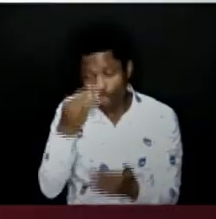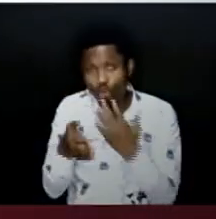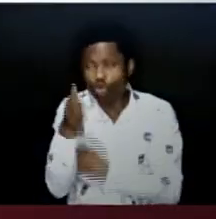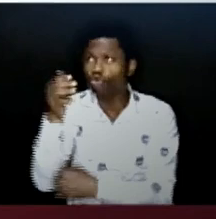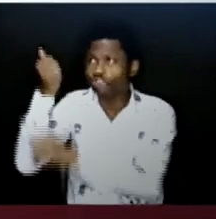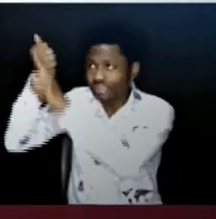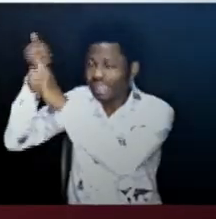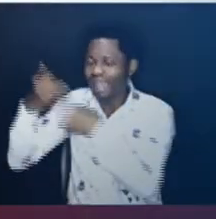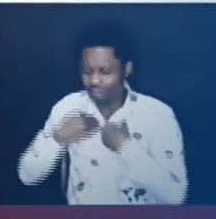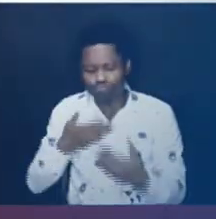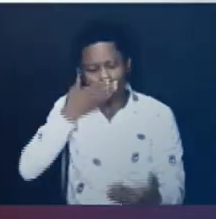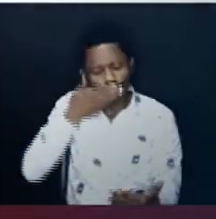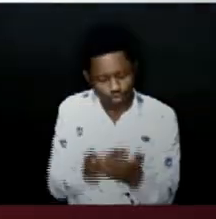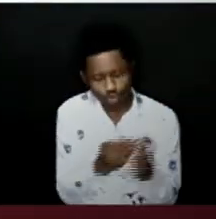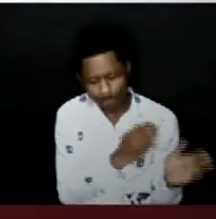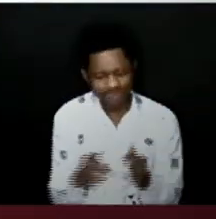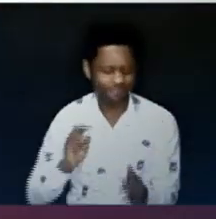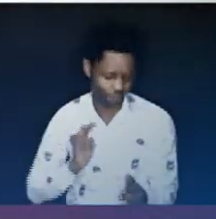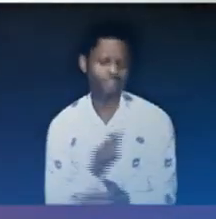Now